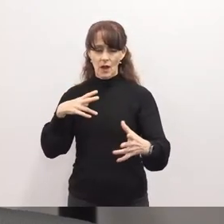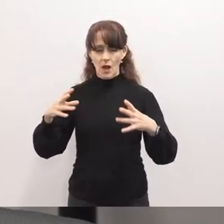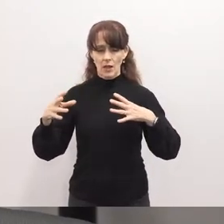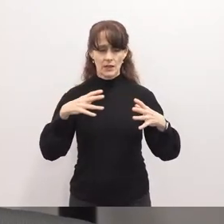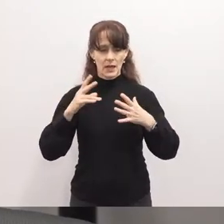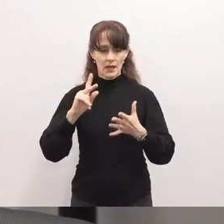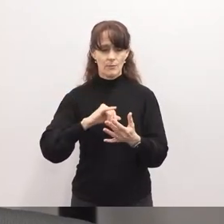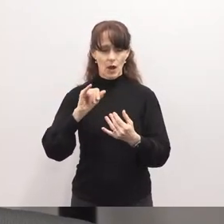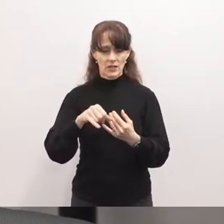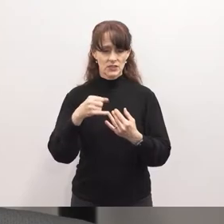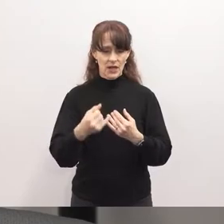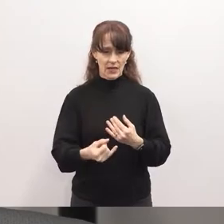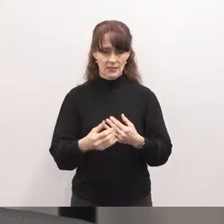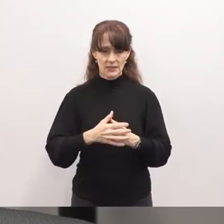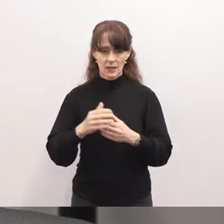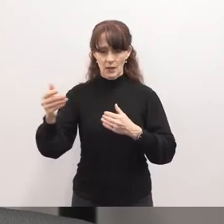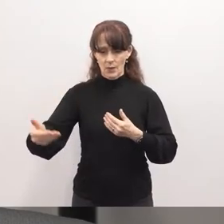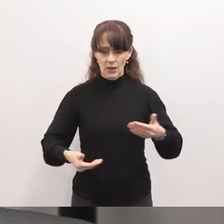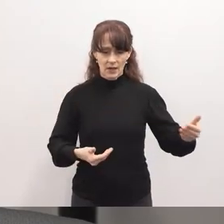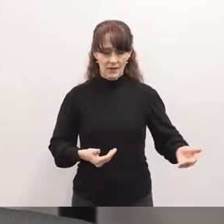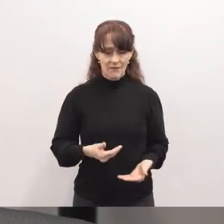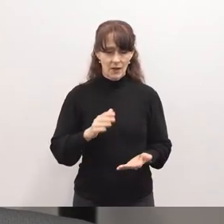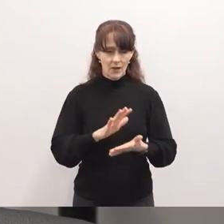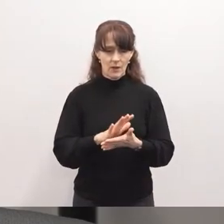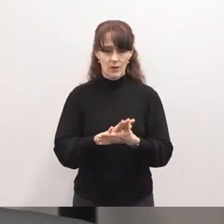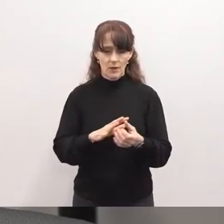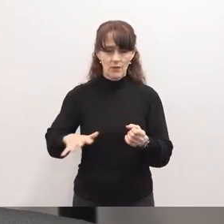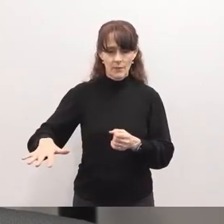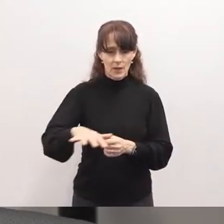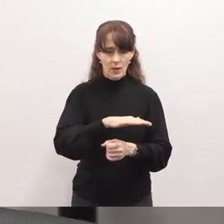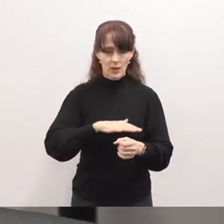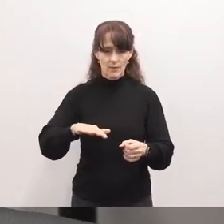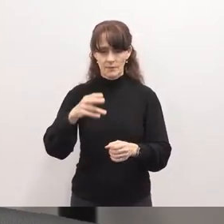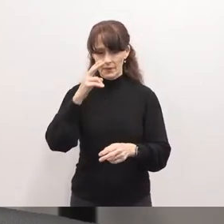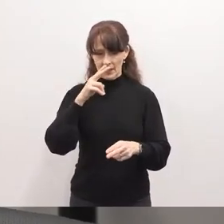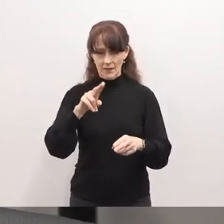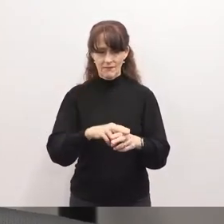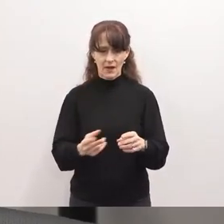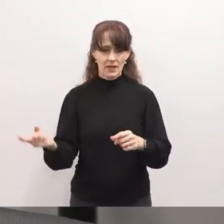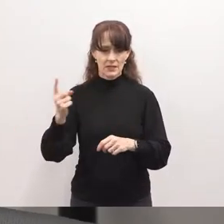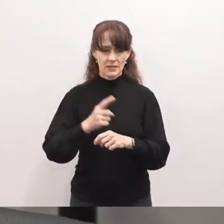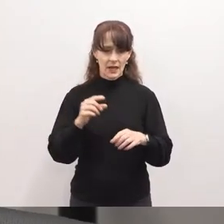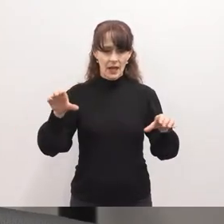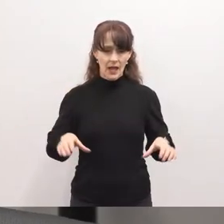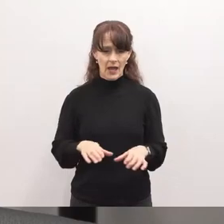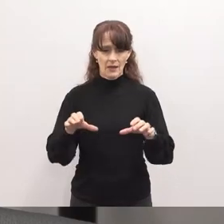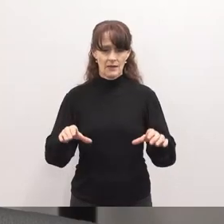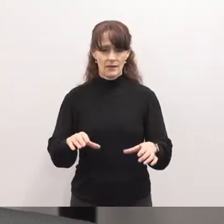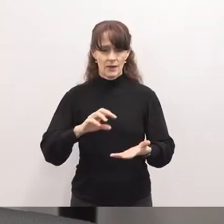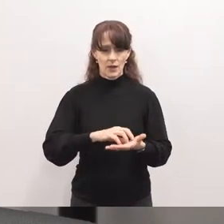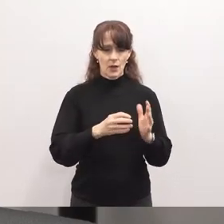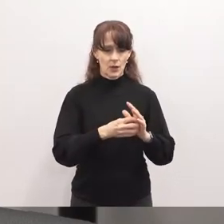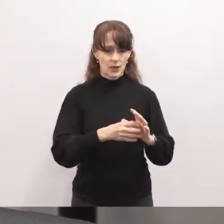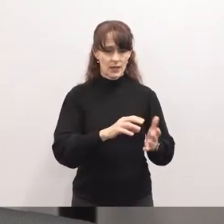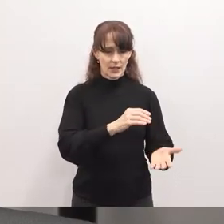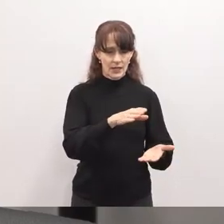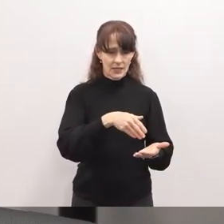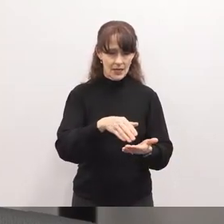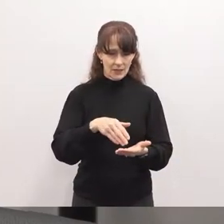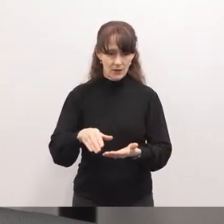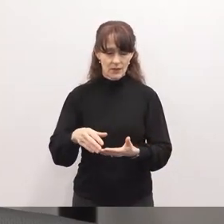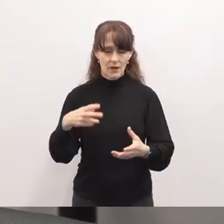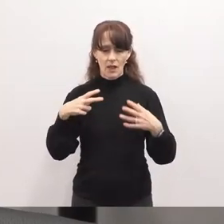our holiday project, we invite the children from our local communities to have a fun-filled day with activities such as cookie decorating, holiday